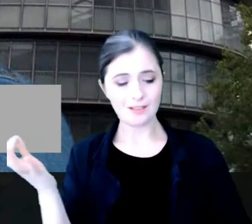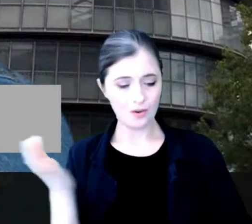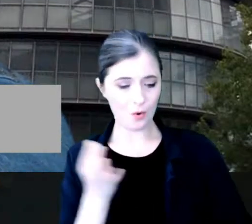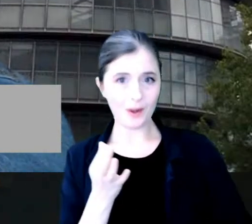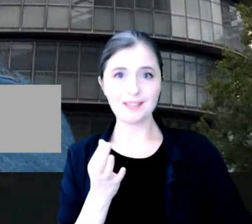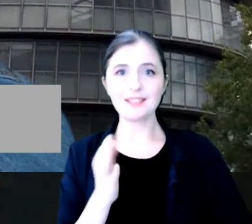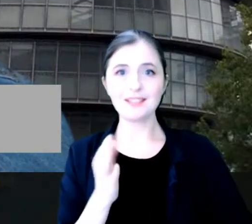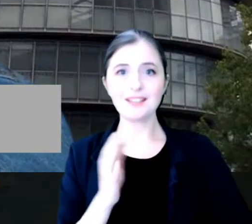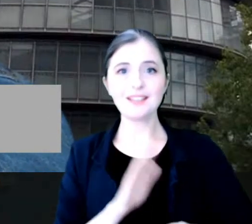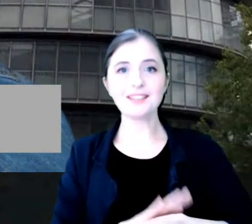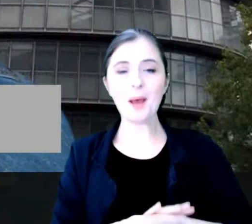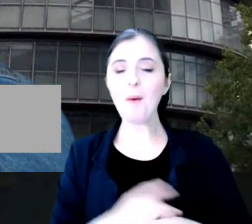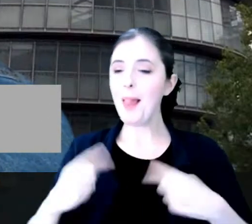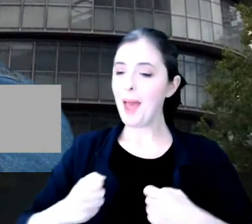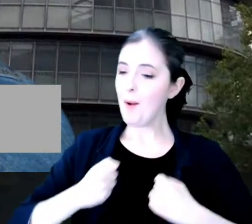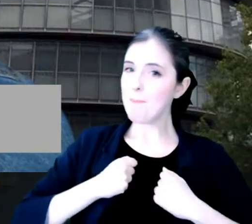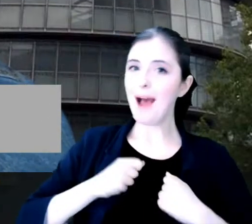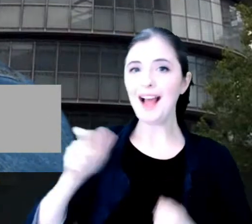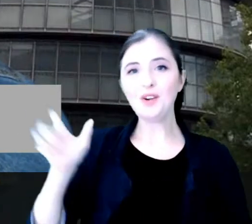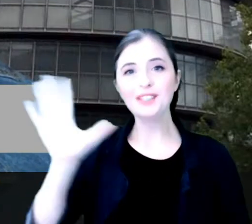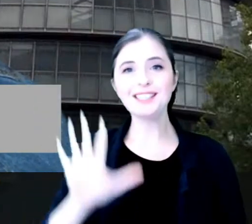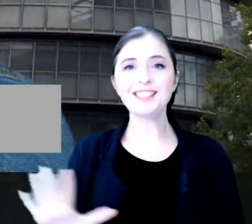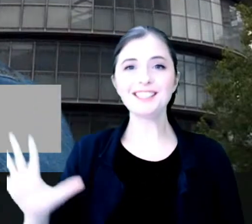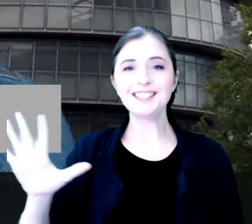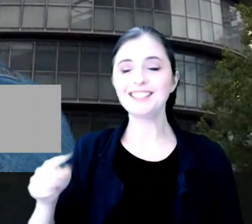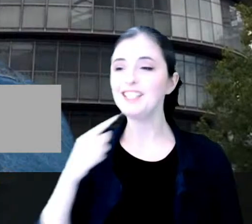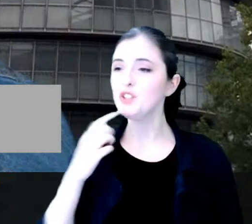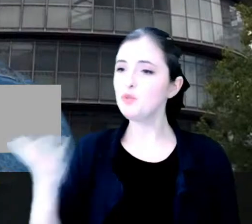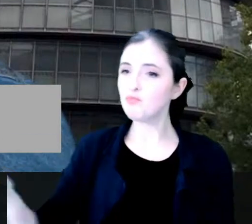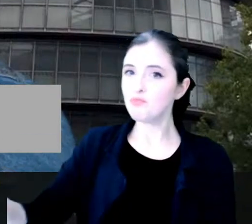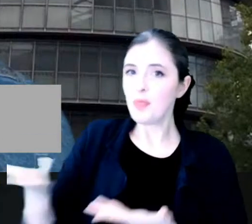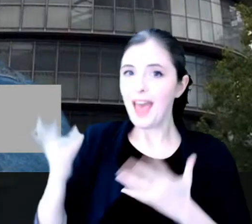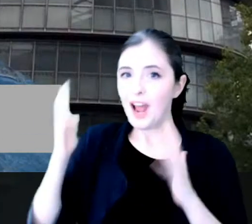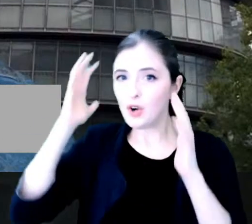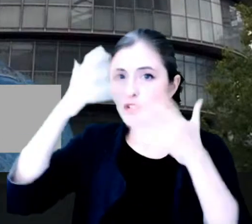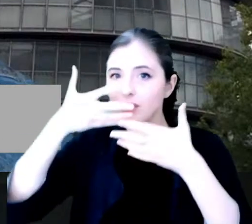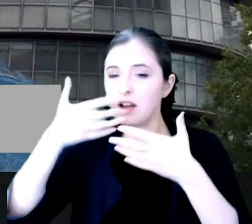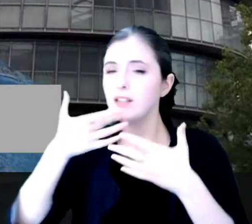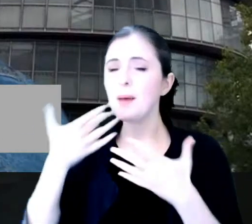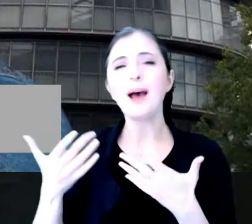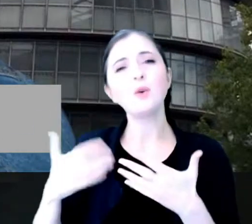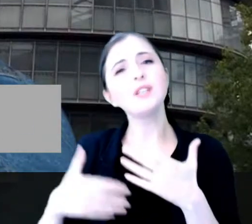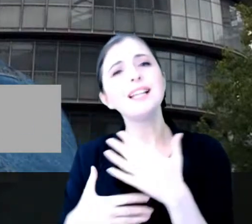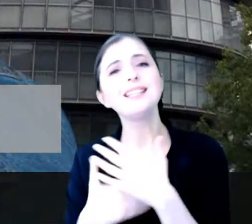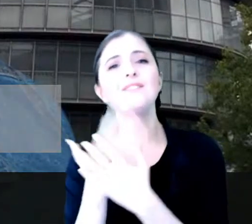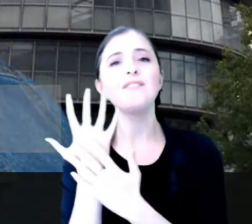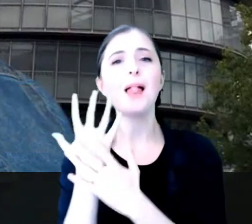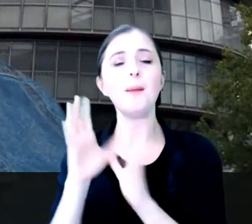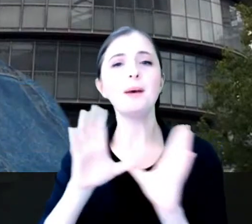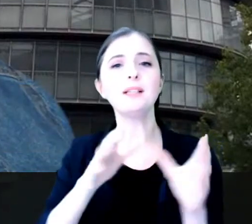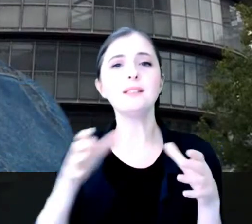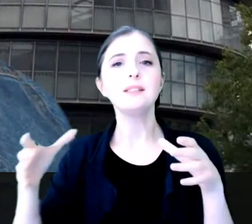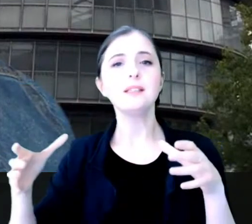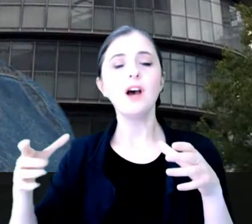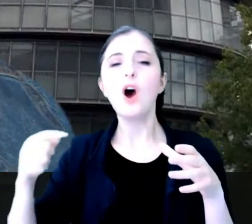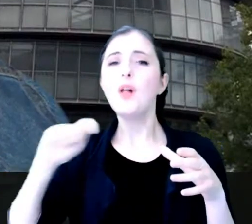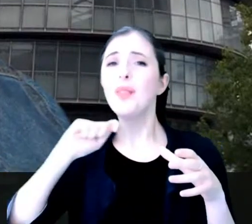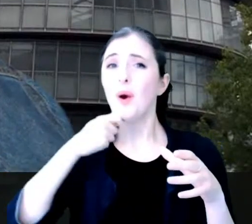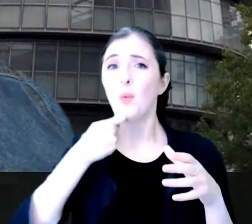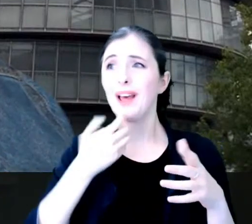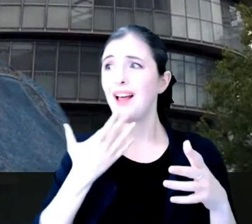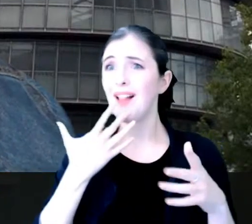the opportunity to bring their concerns about a development that is going to take the heart out of